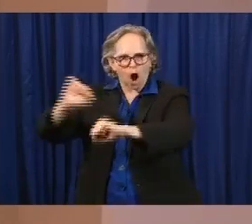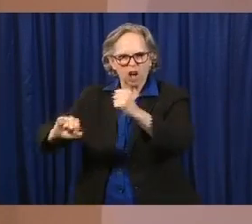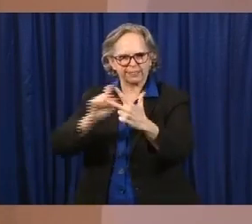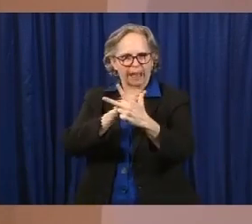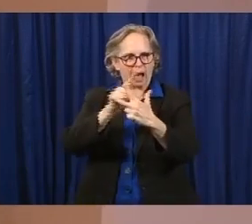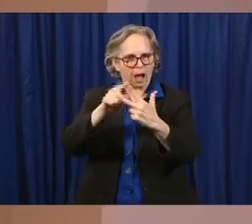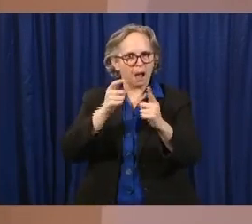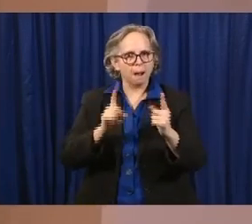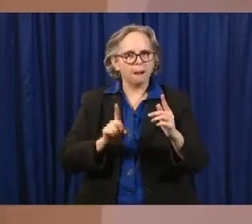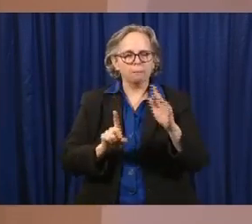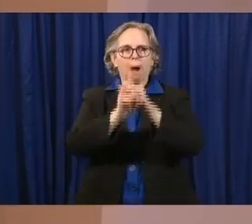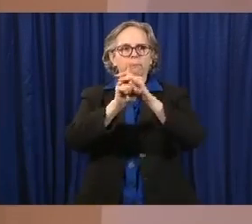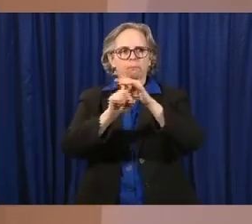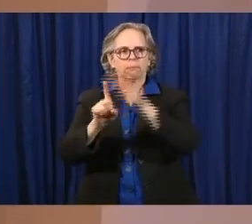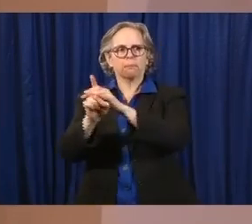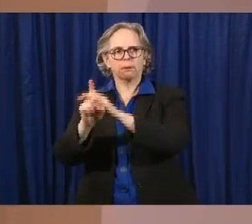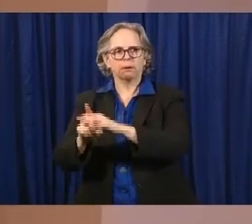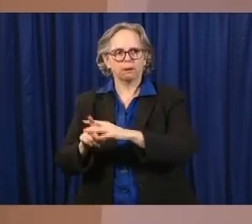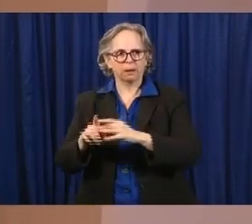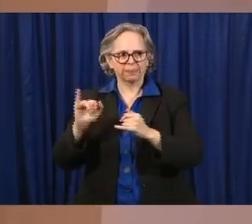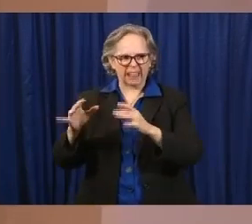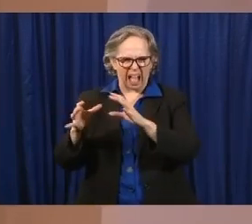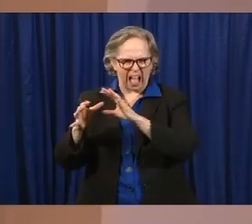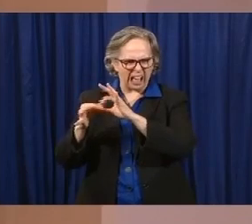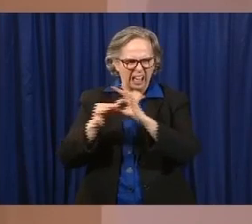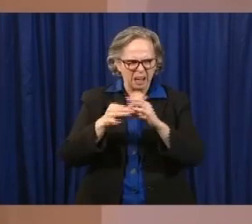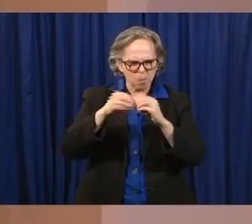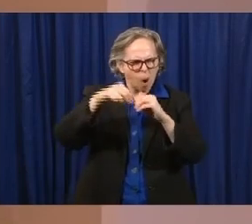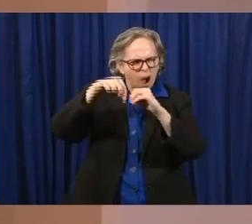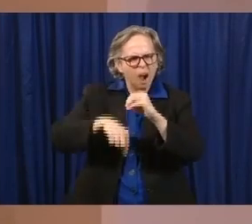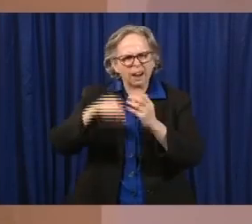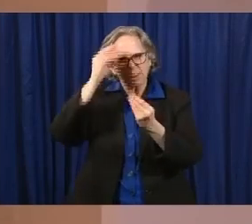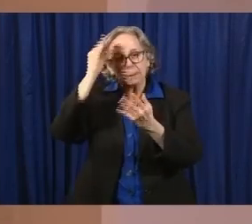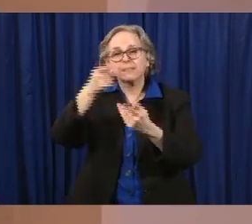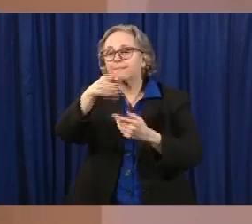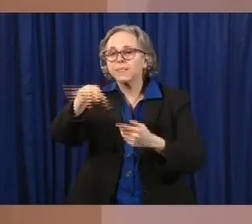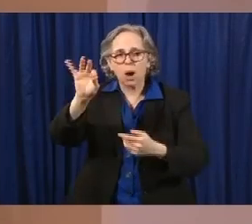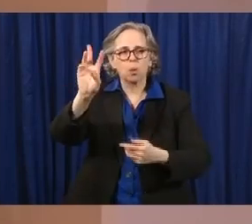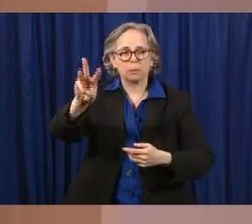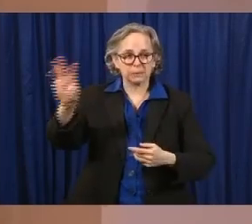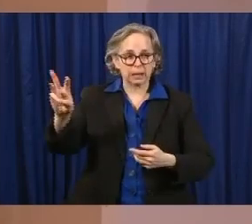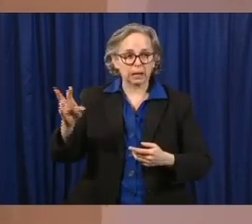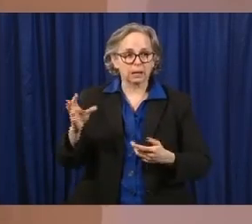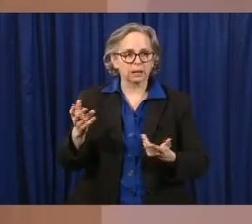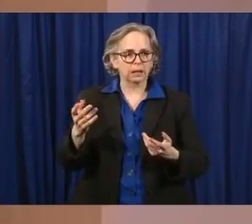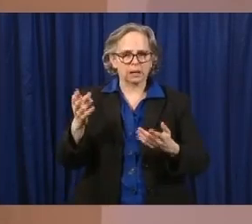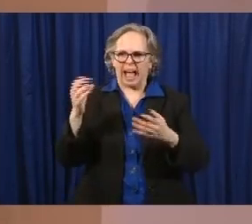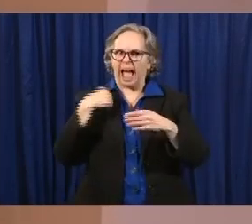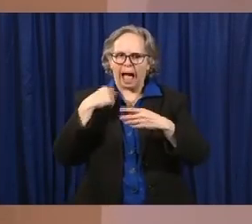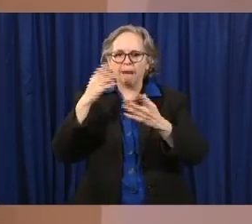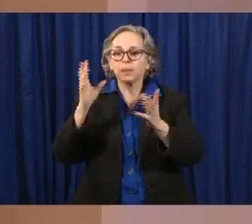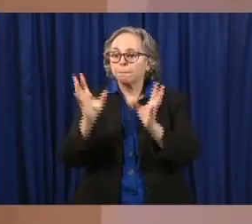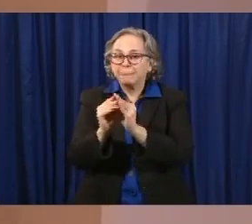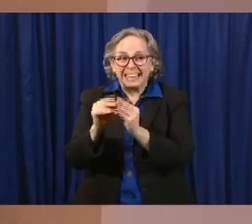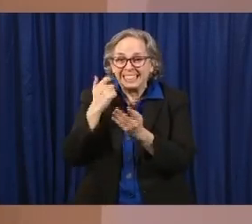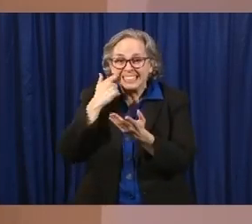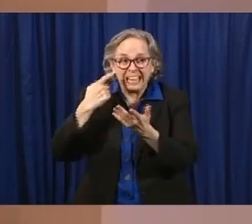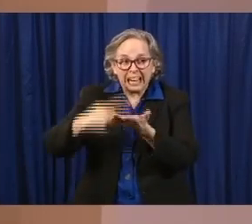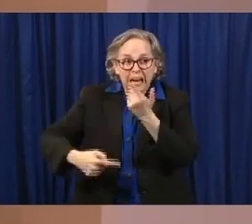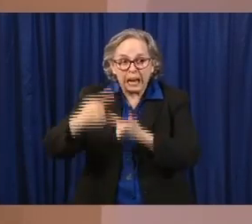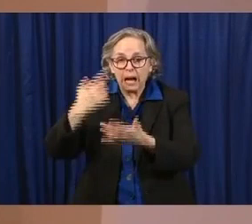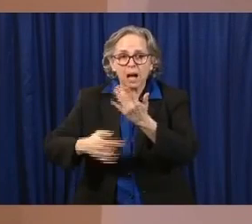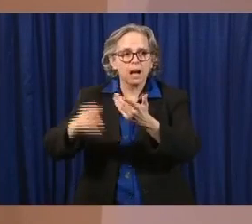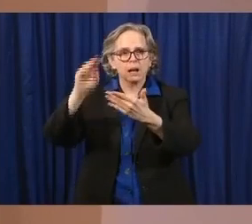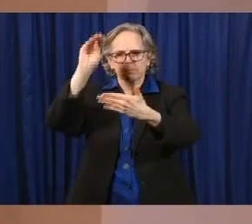and all of that information is available on the website with the minutes and the rulings from the commission, so that it's transparent and you know how